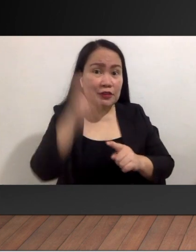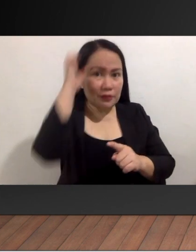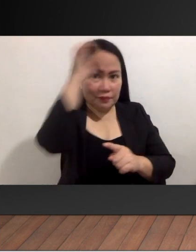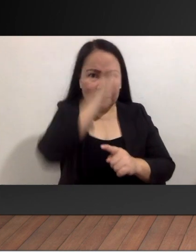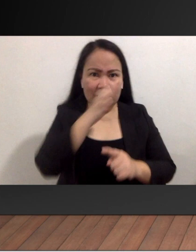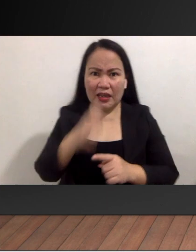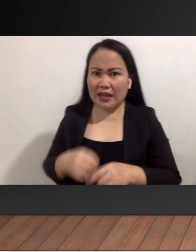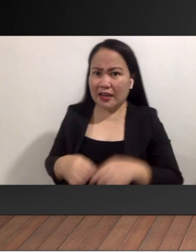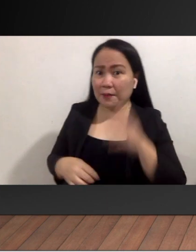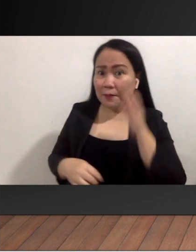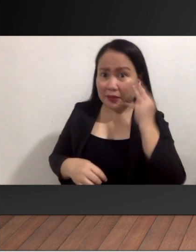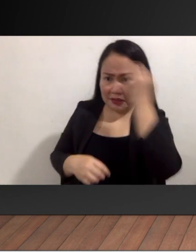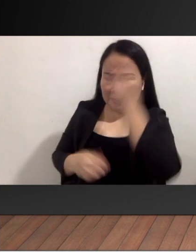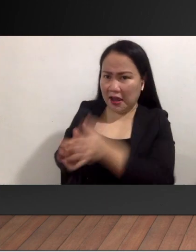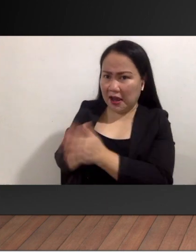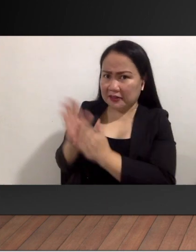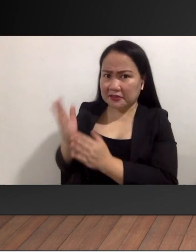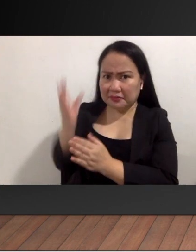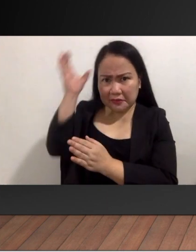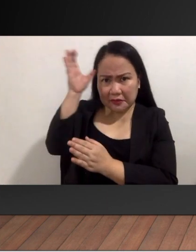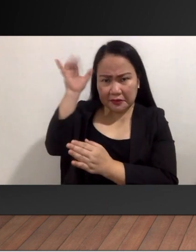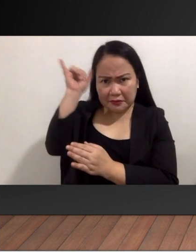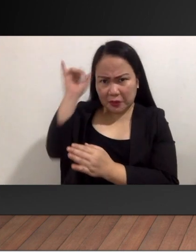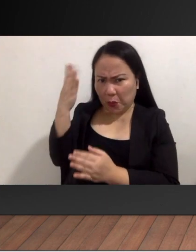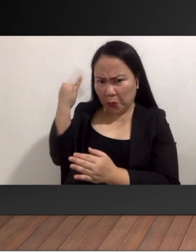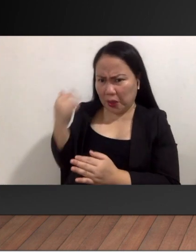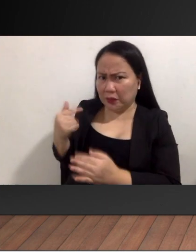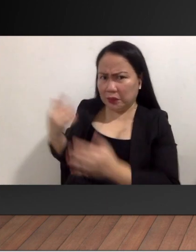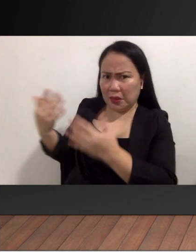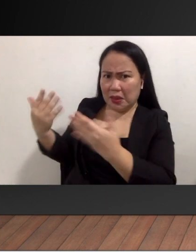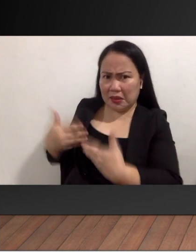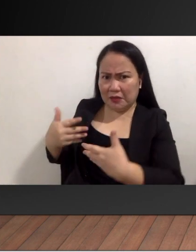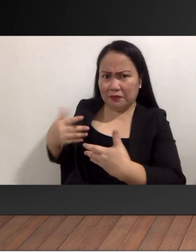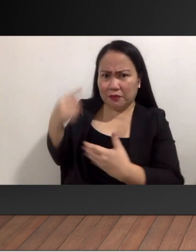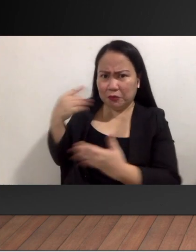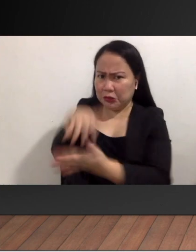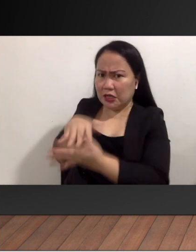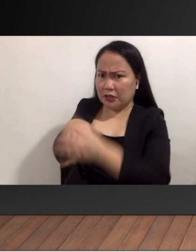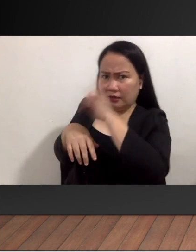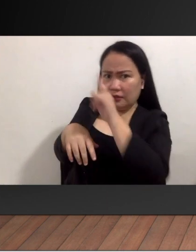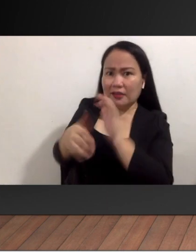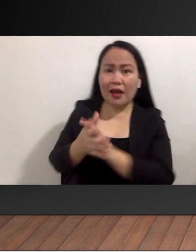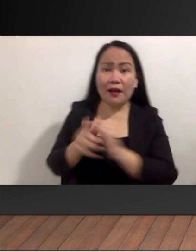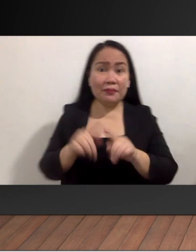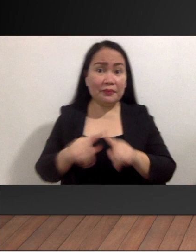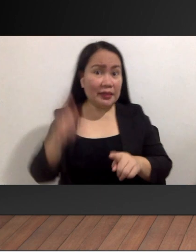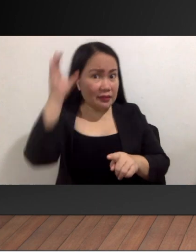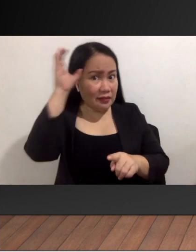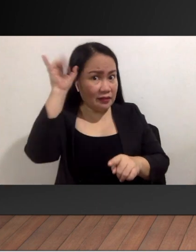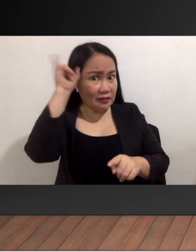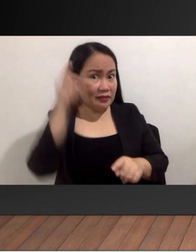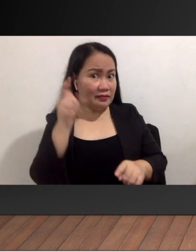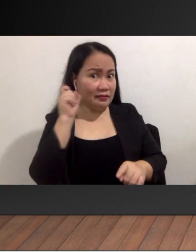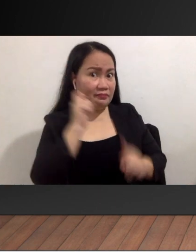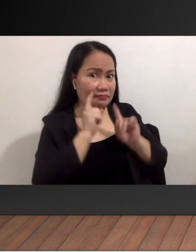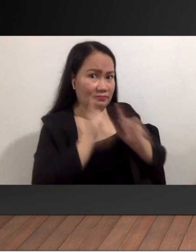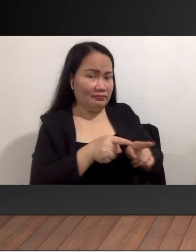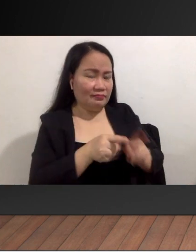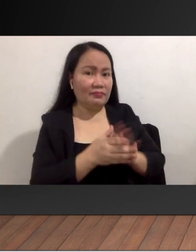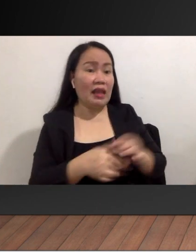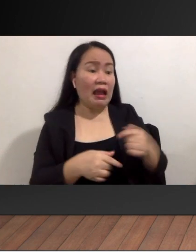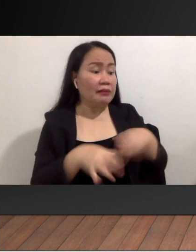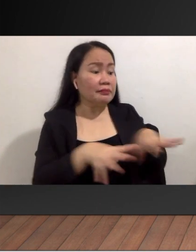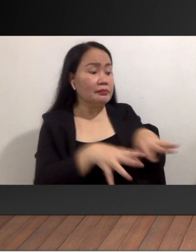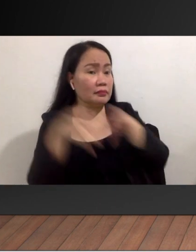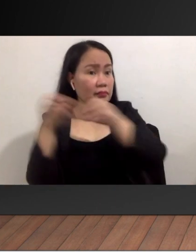Clara criticized Ibarra for leaving to study, but the young man responded quickly. He said